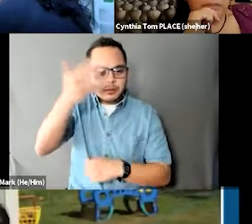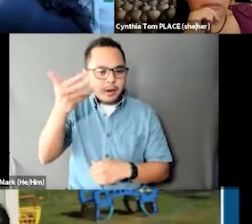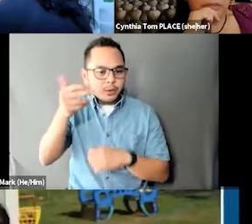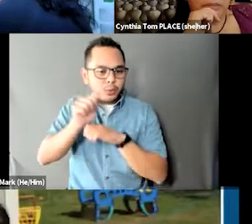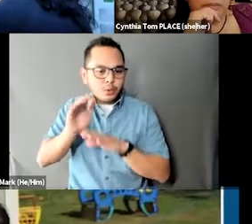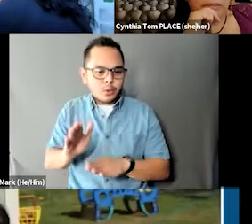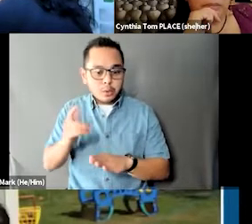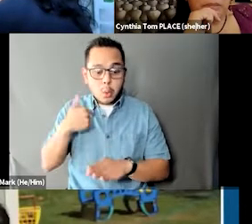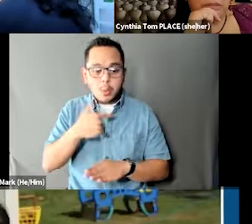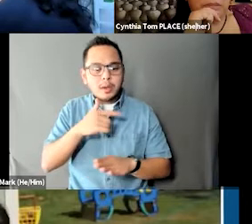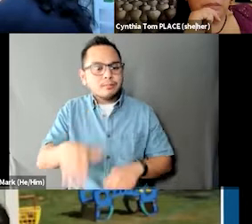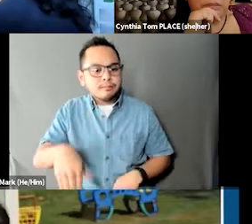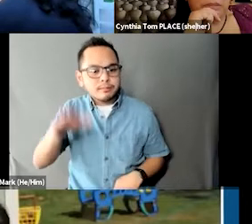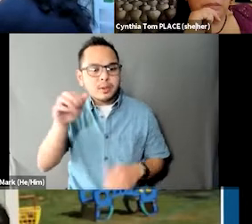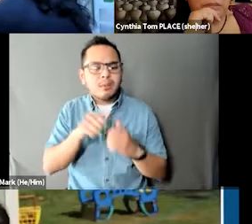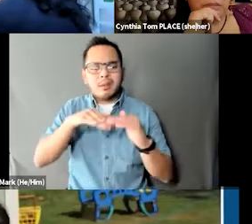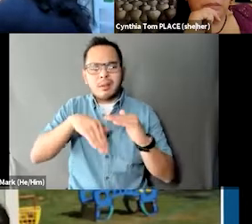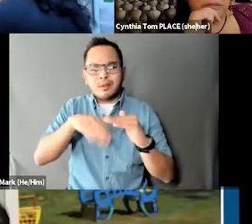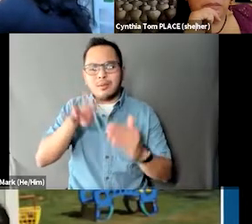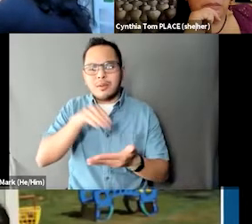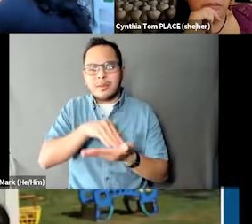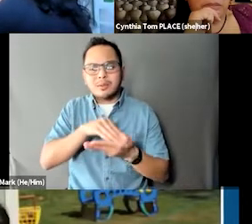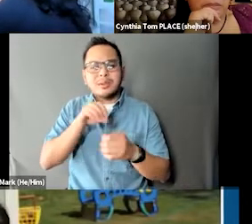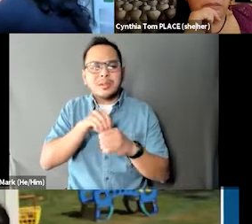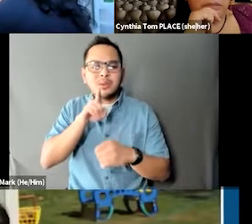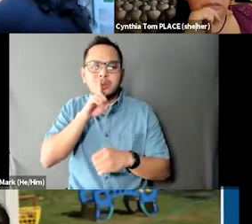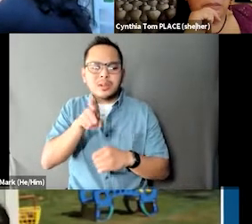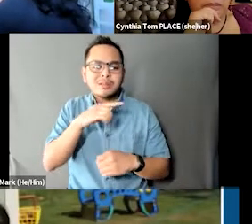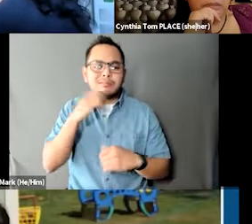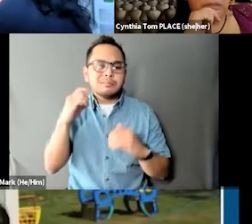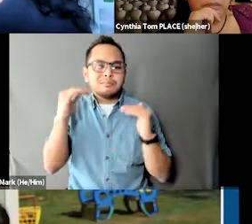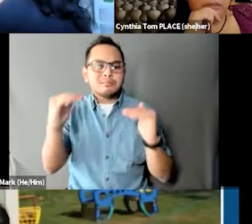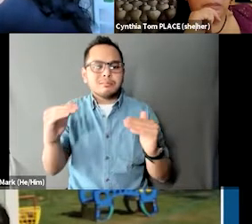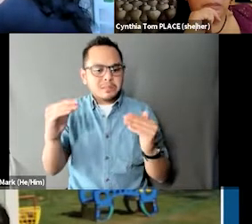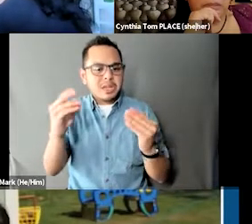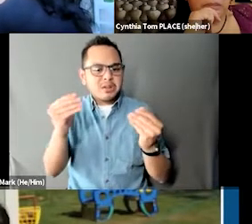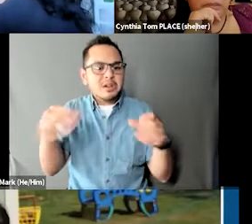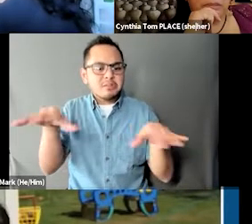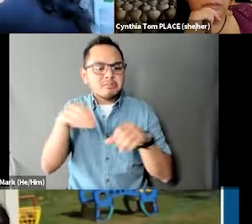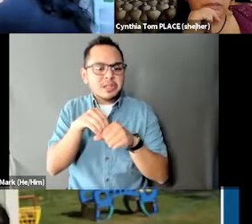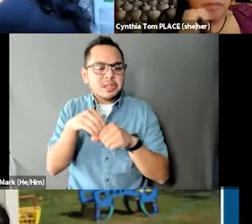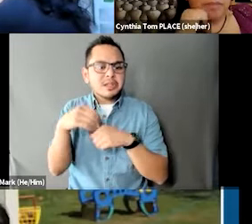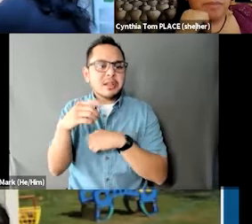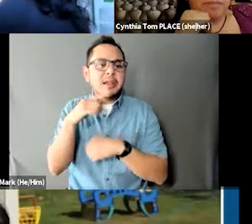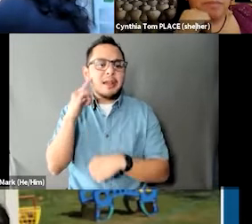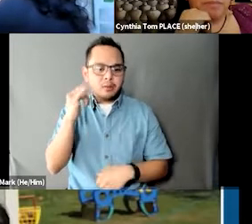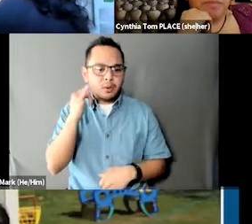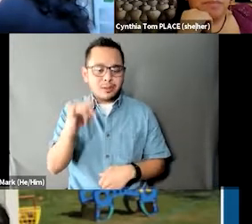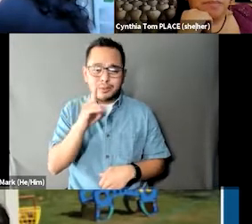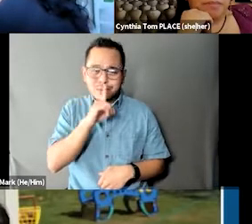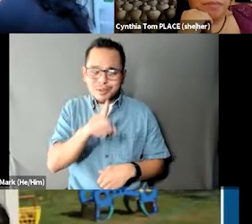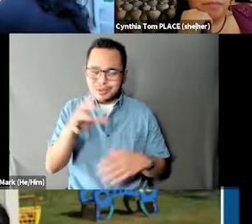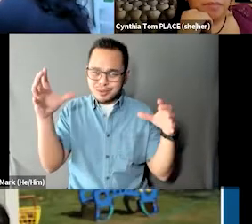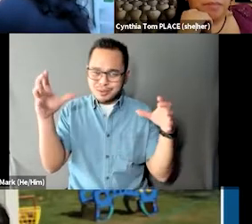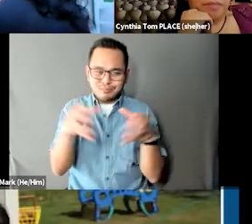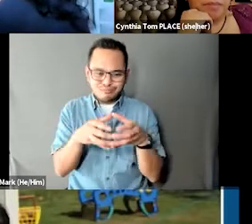up in a population of under 4,000 in a very rural, poor area of California. And it's a very strange microcosm